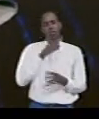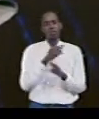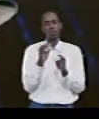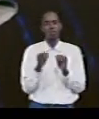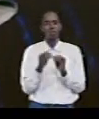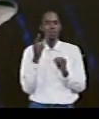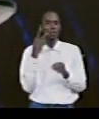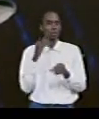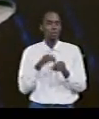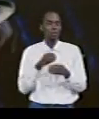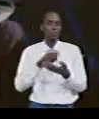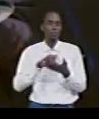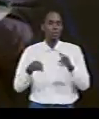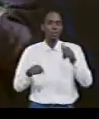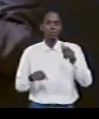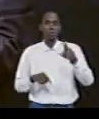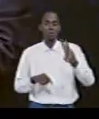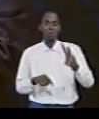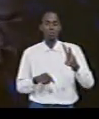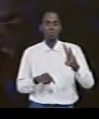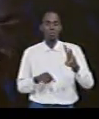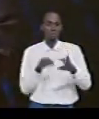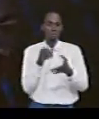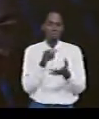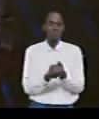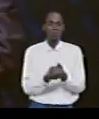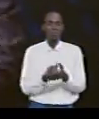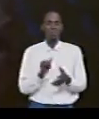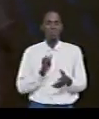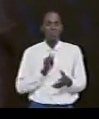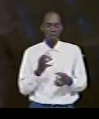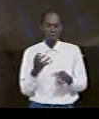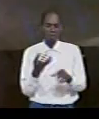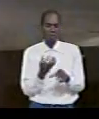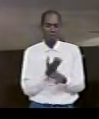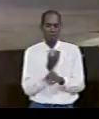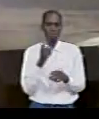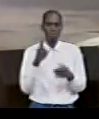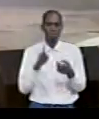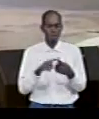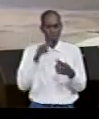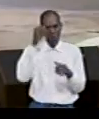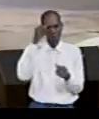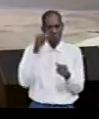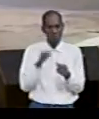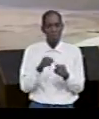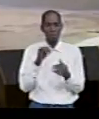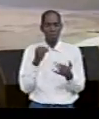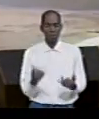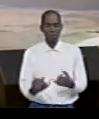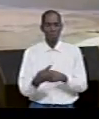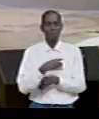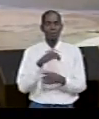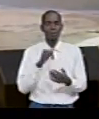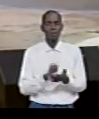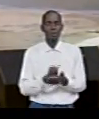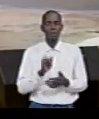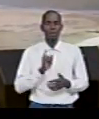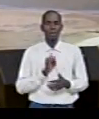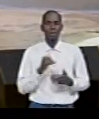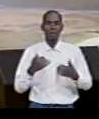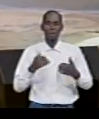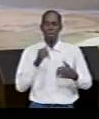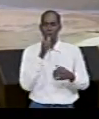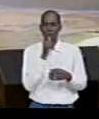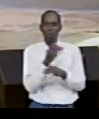verse 26. Wherefore I take you to record this day that I am pure from the blood